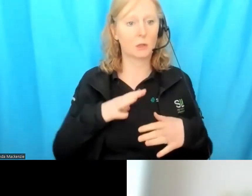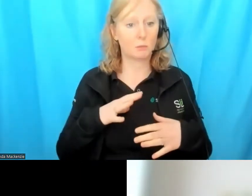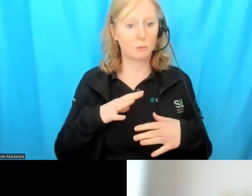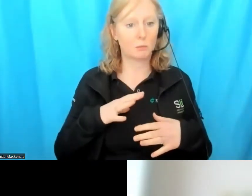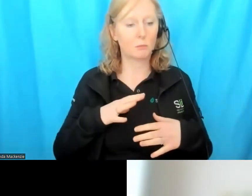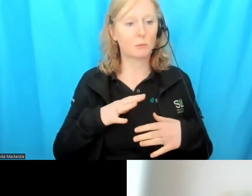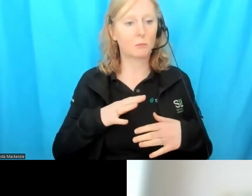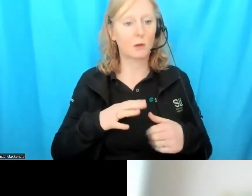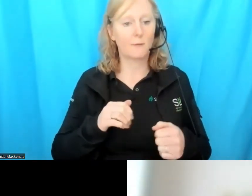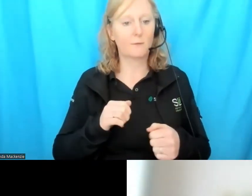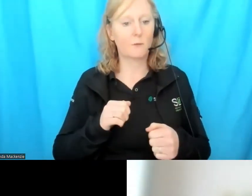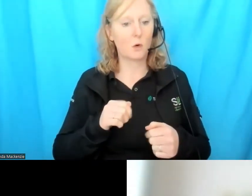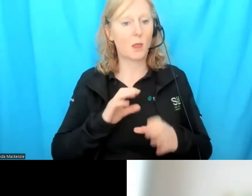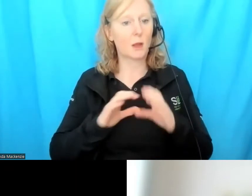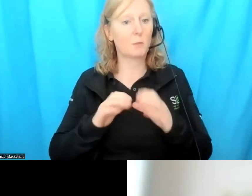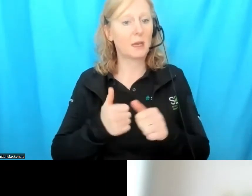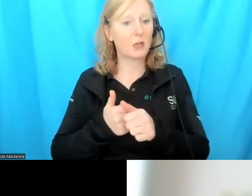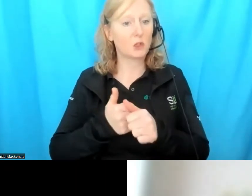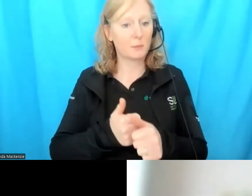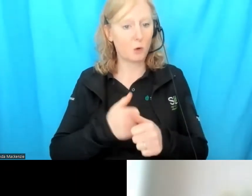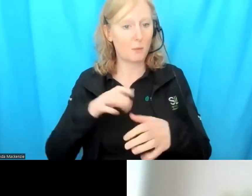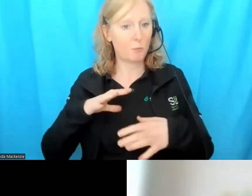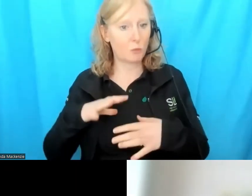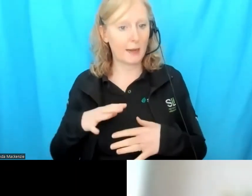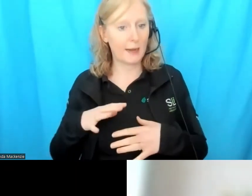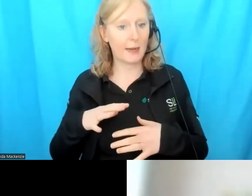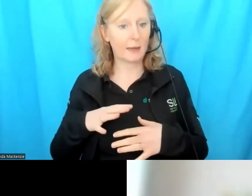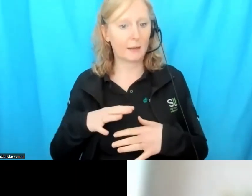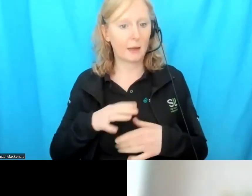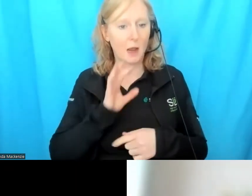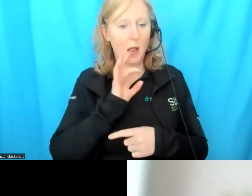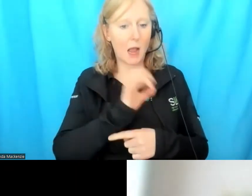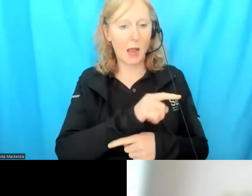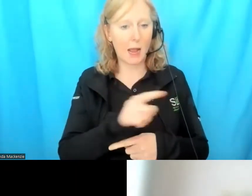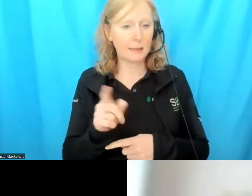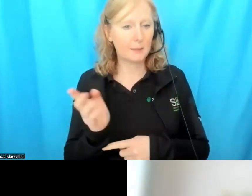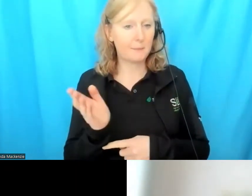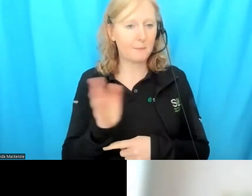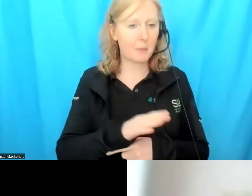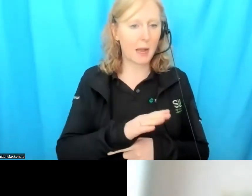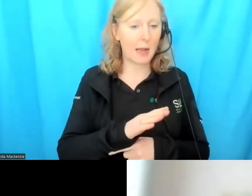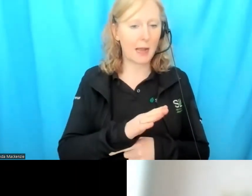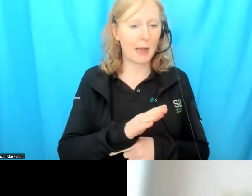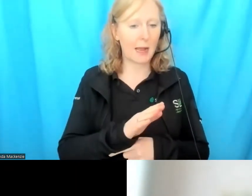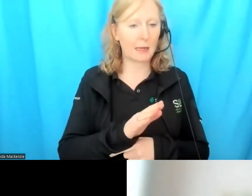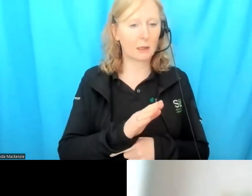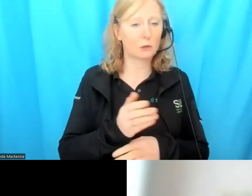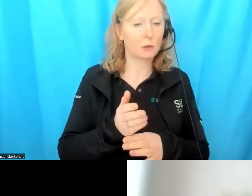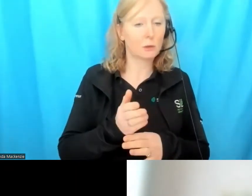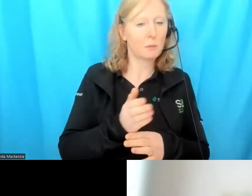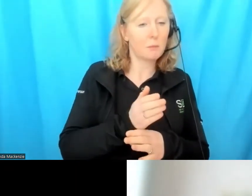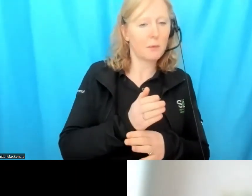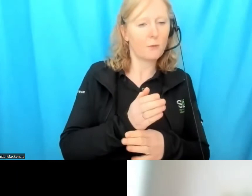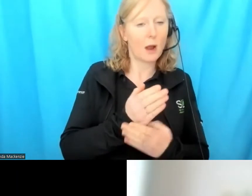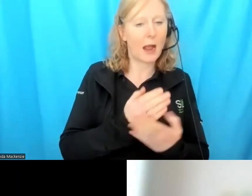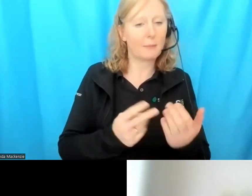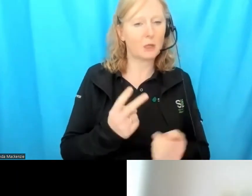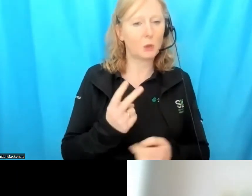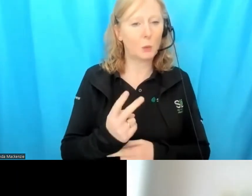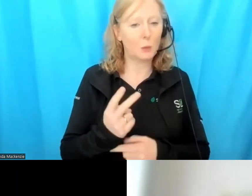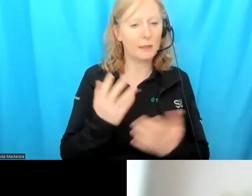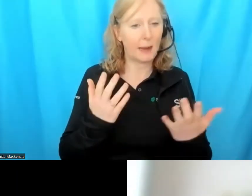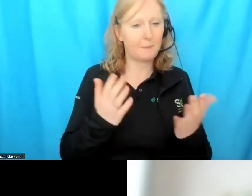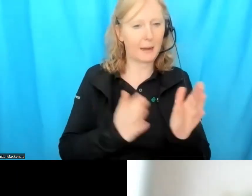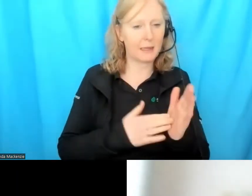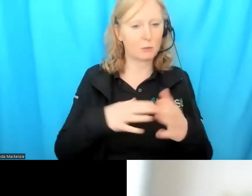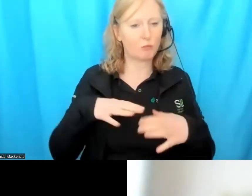have a break. And if we can ask you all to come back here just before 2:30, so in 10 minutes time, and then we will be